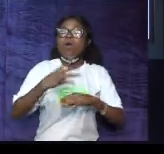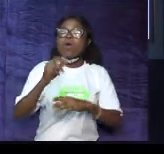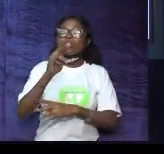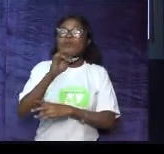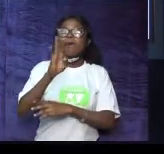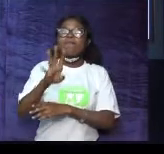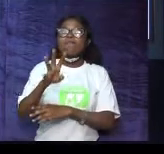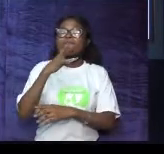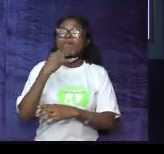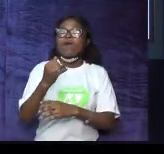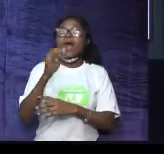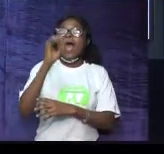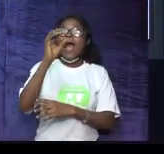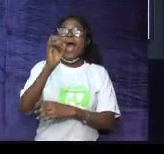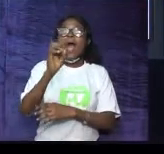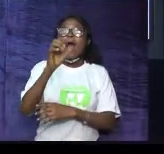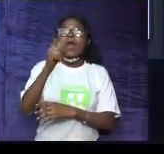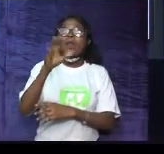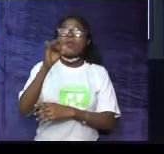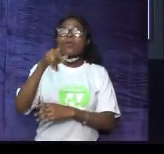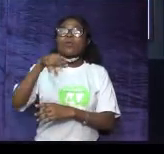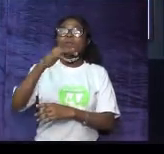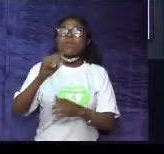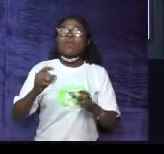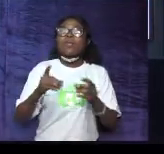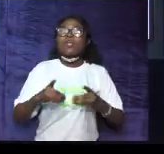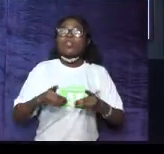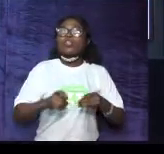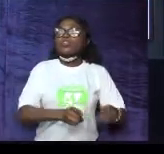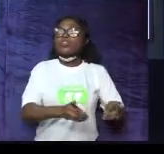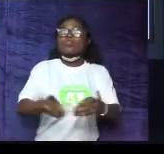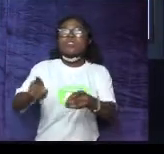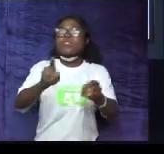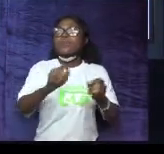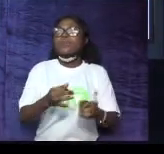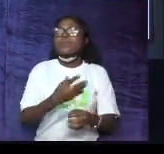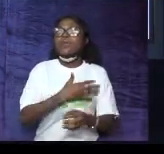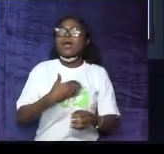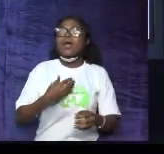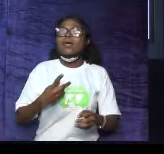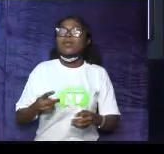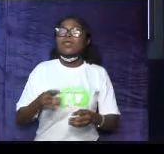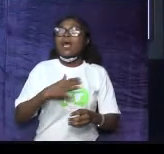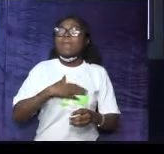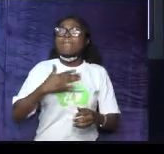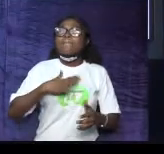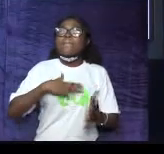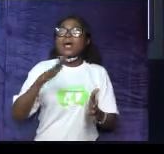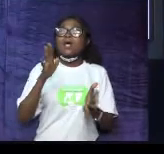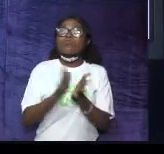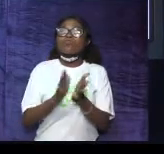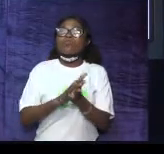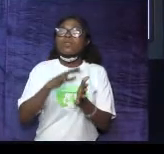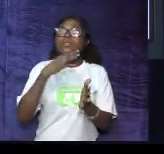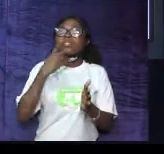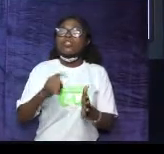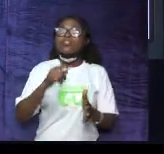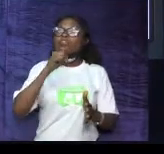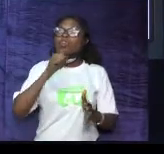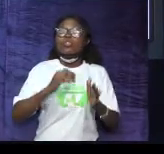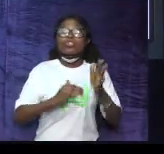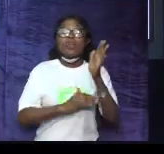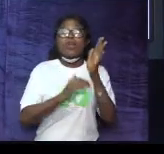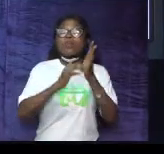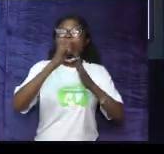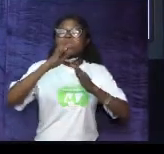Street, Alimosho Local Government Education Authority, Lagos State. My school is a